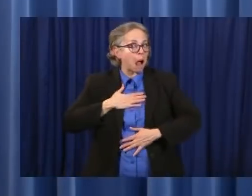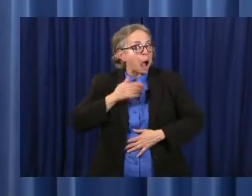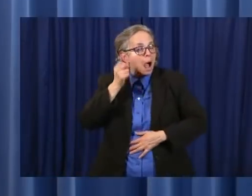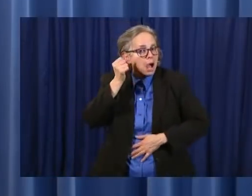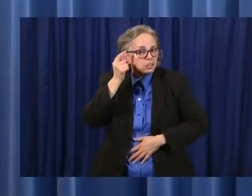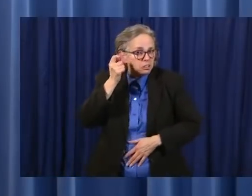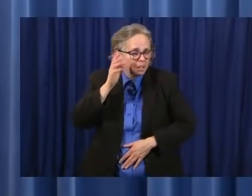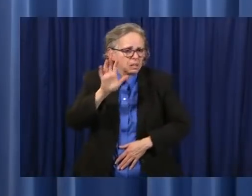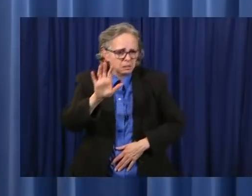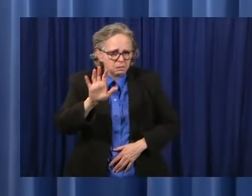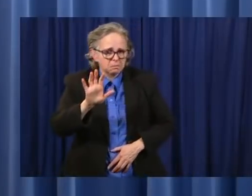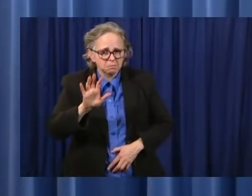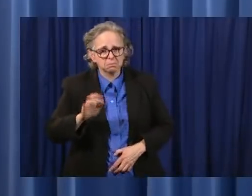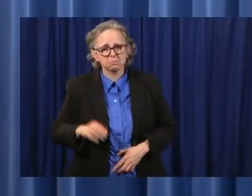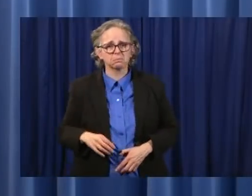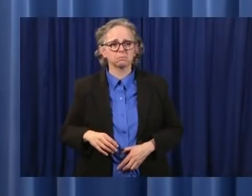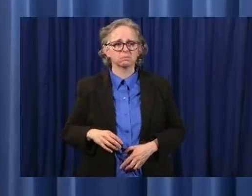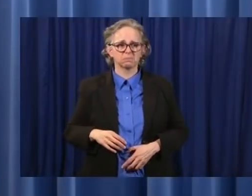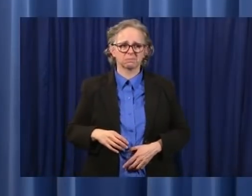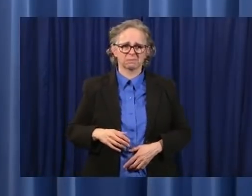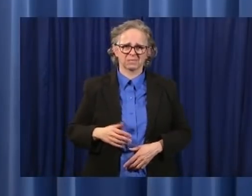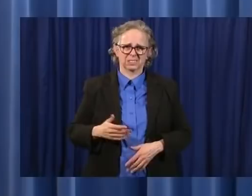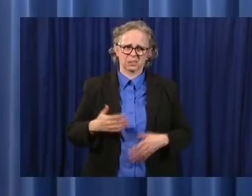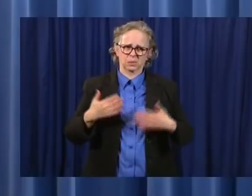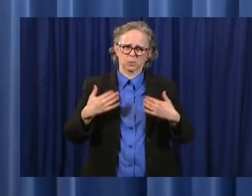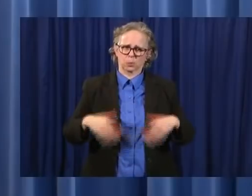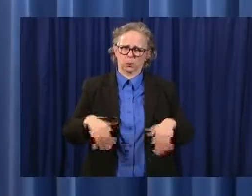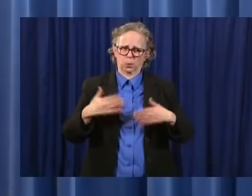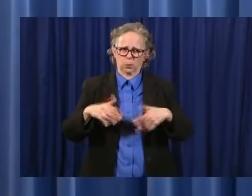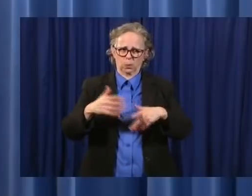virus gets into a prison that